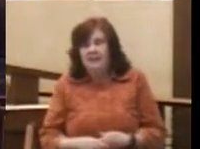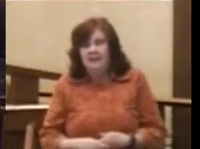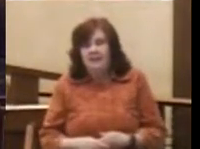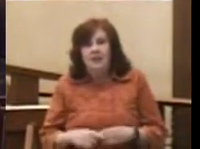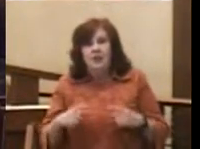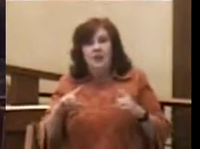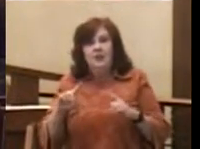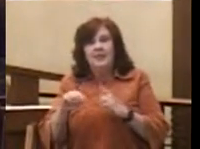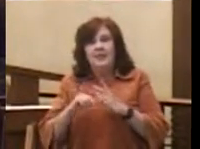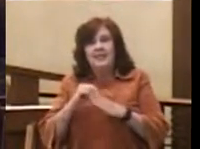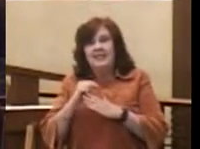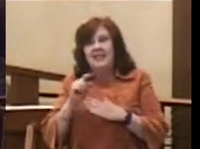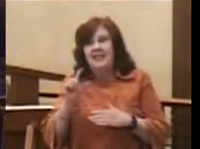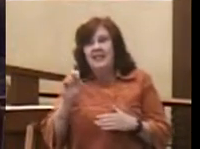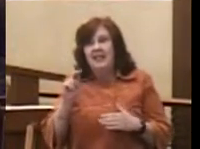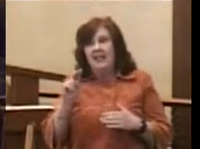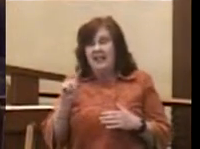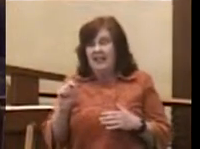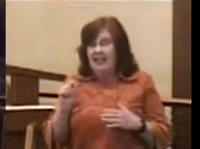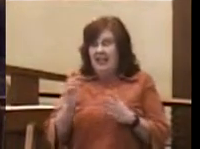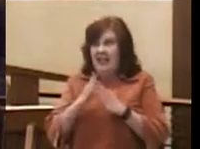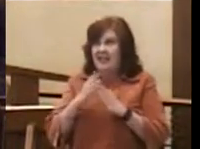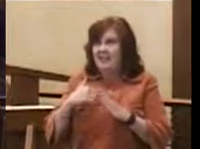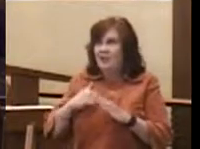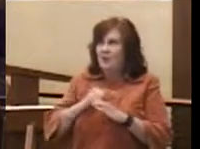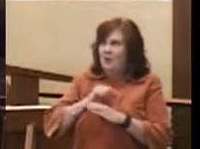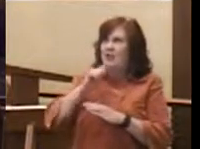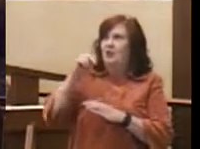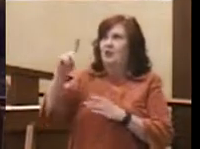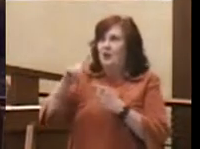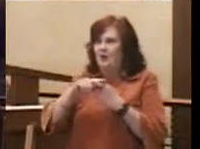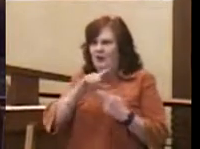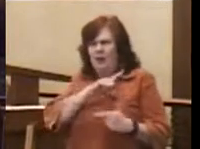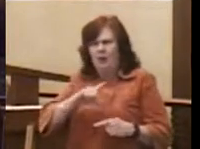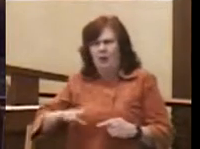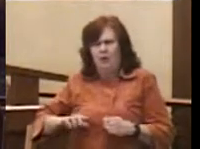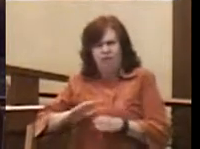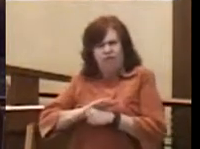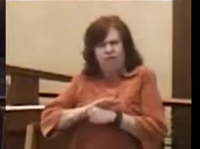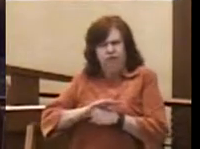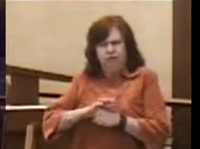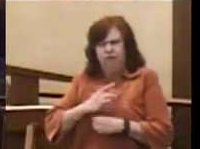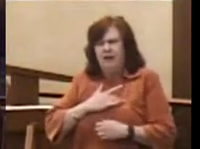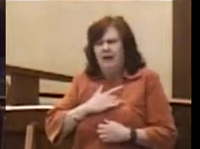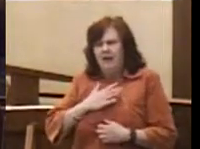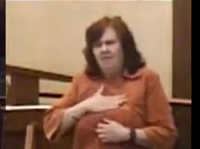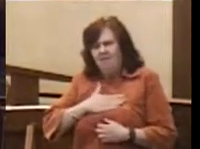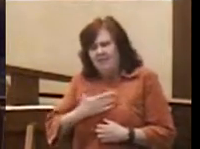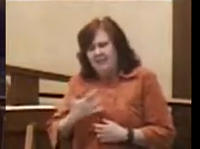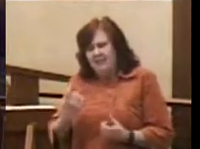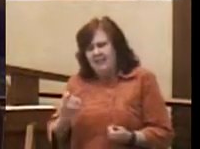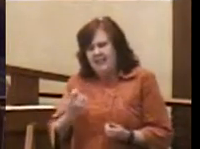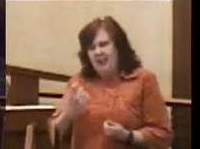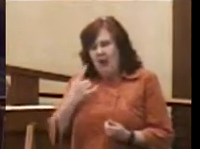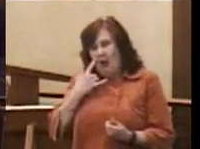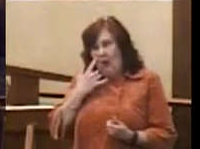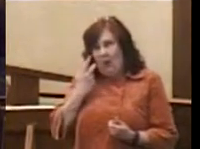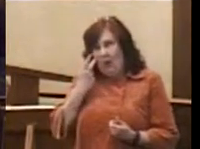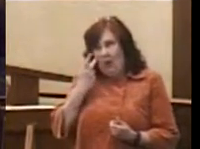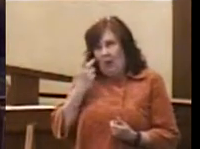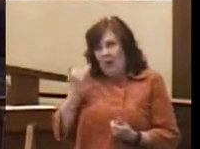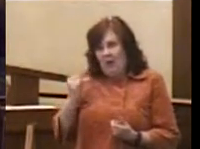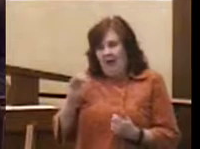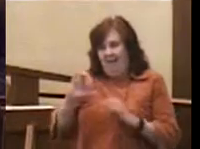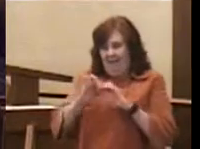During the season of Lent, we are called to return to the Lord with all of our heart. So let us confess our sin and seek reconciliation with